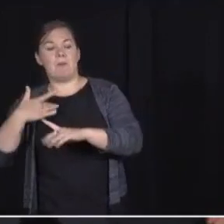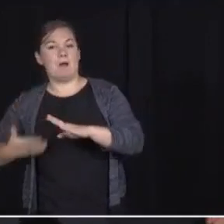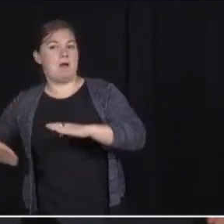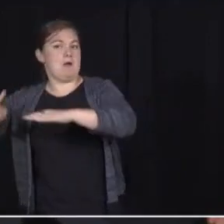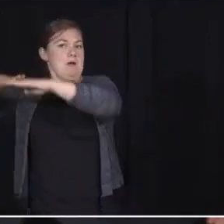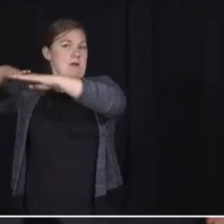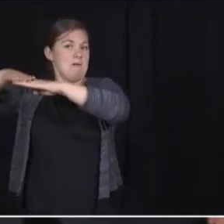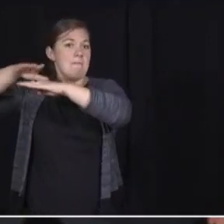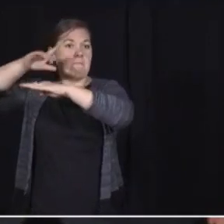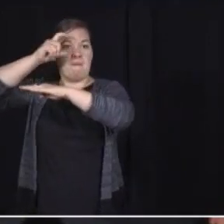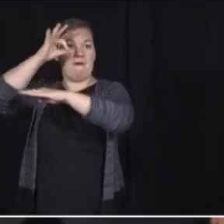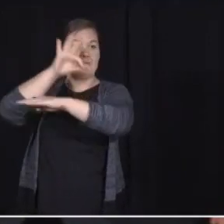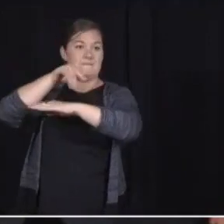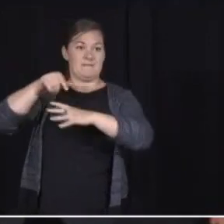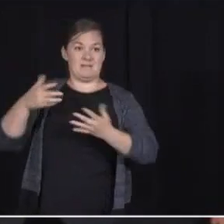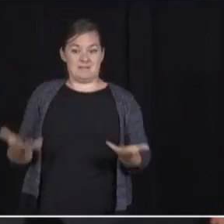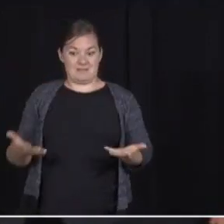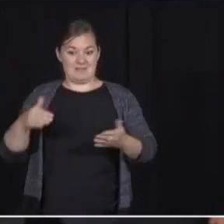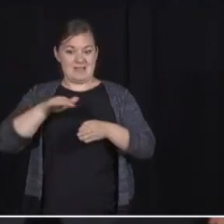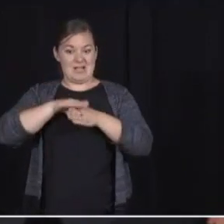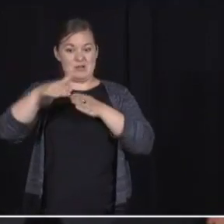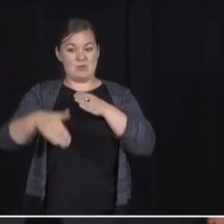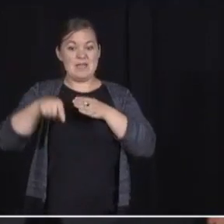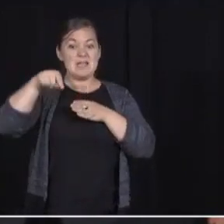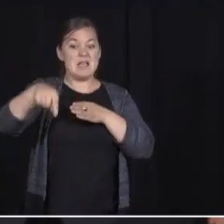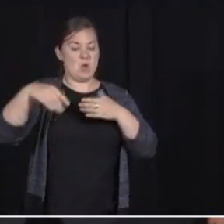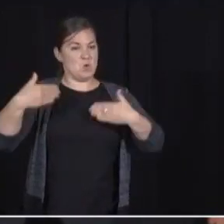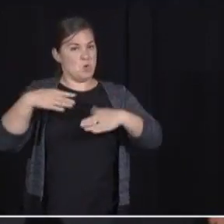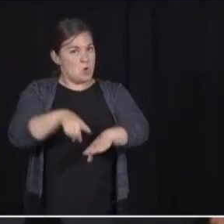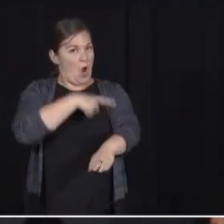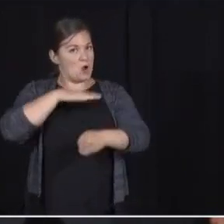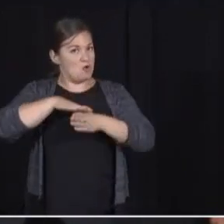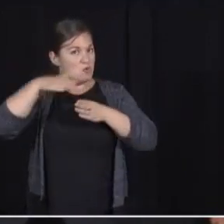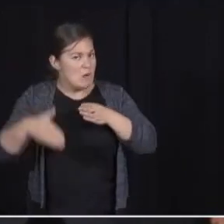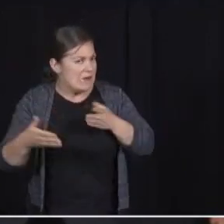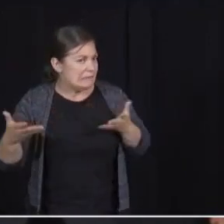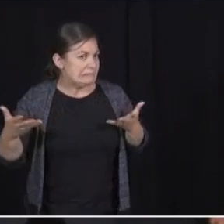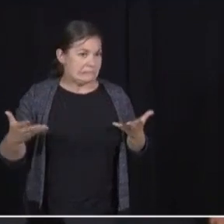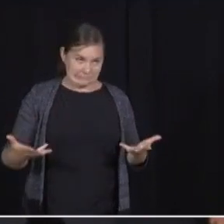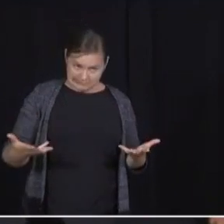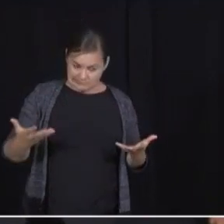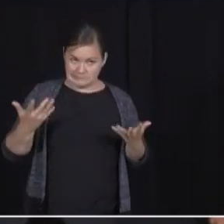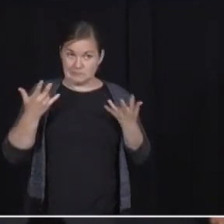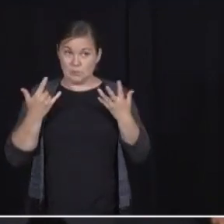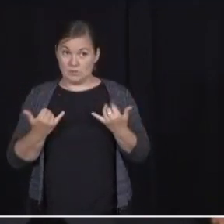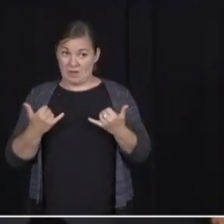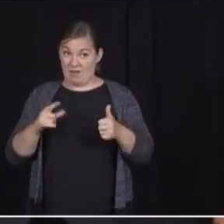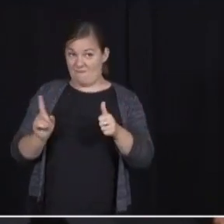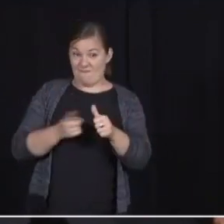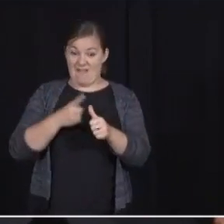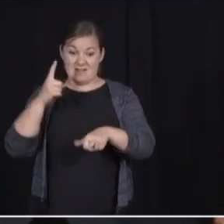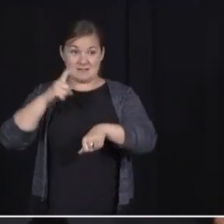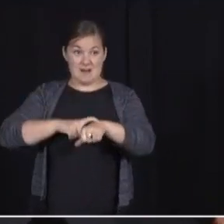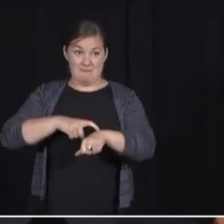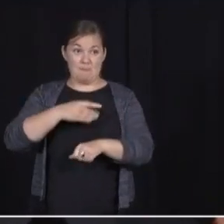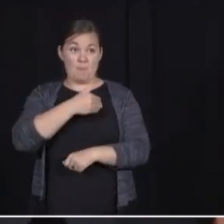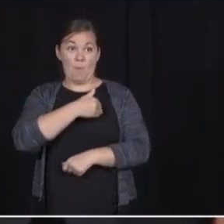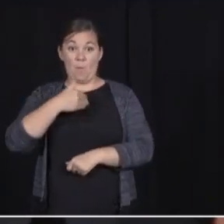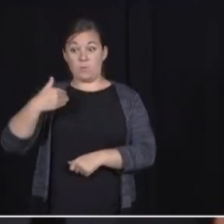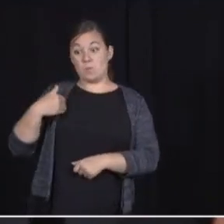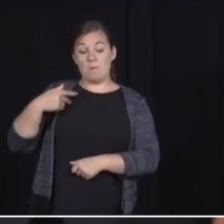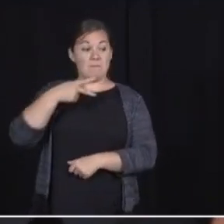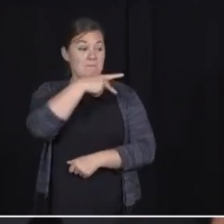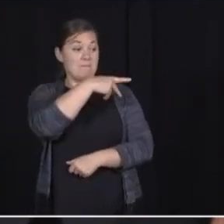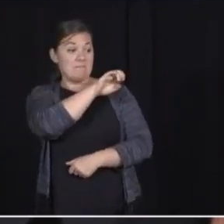cases. Mm-hmm. So starting today, this is the first time people in Toronto and Peel region have been able to gather indoors with